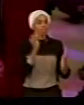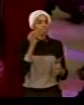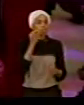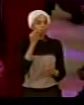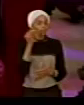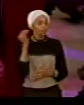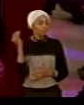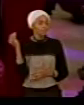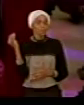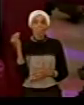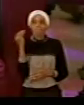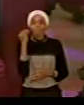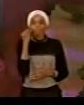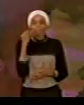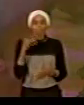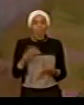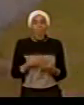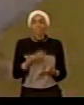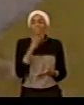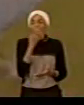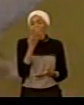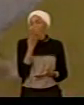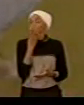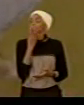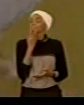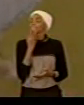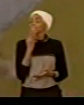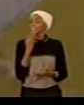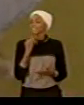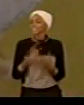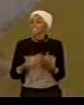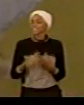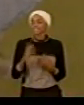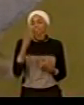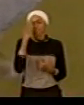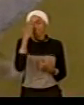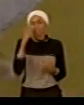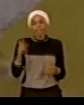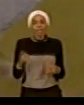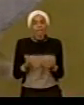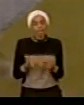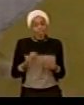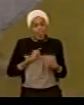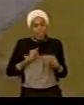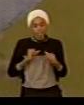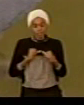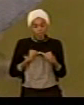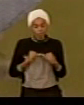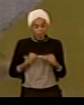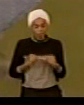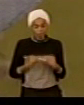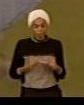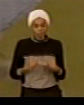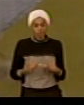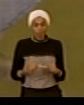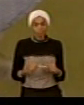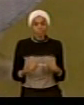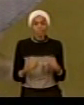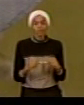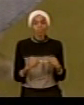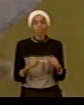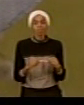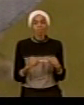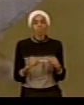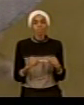leads home. It is sweet to know as I onward